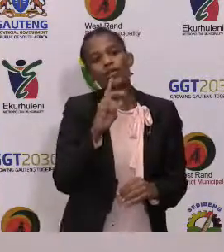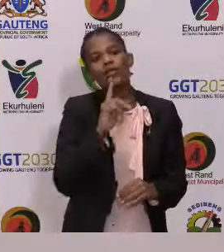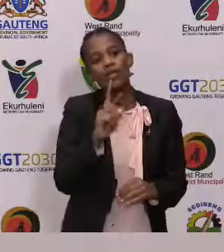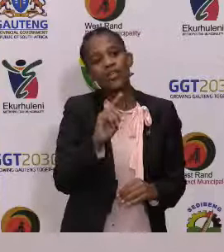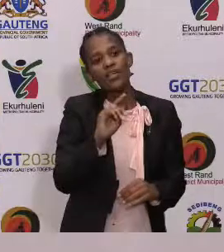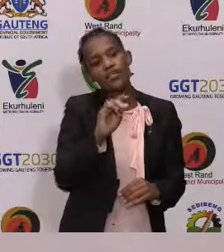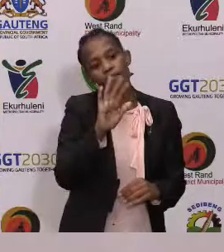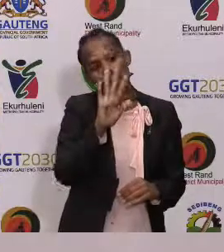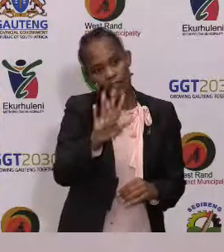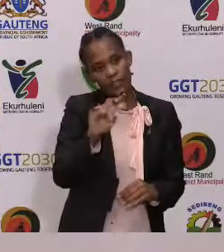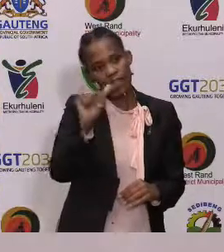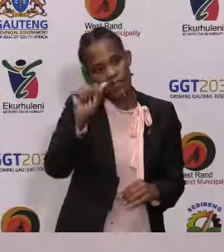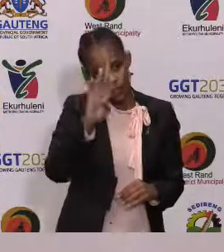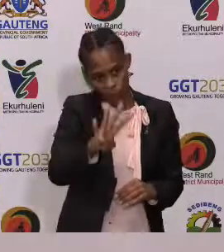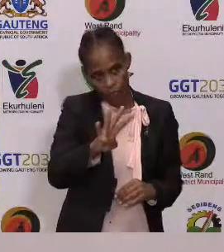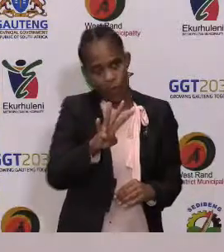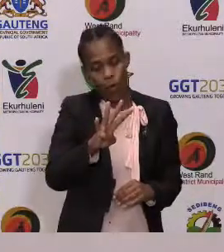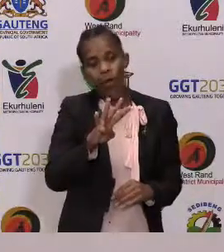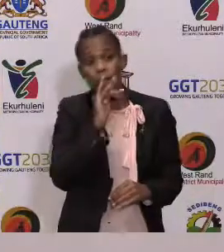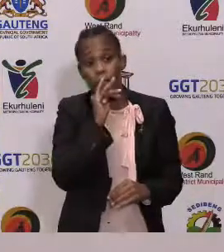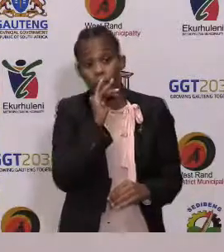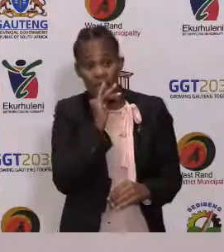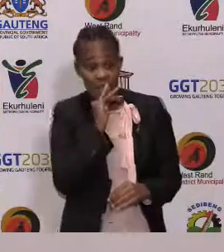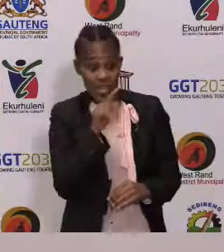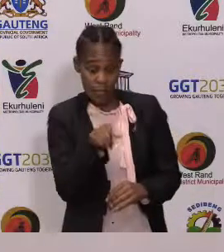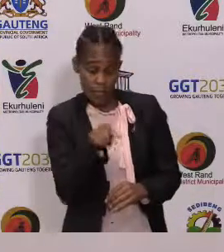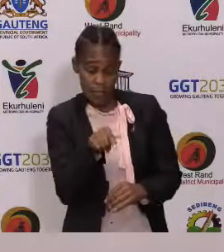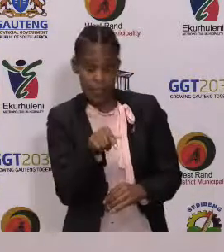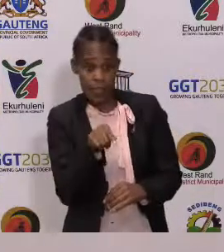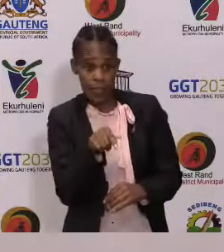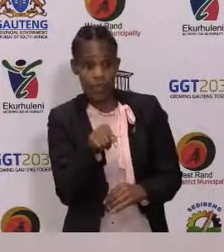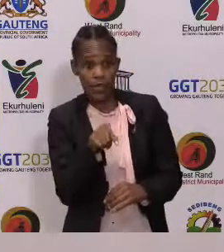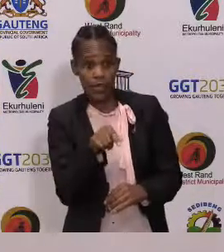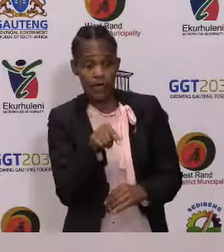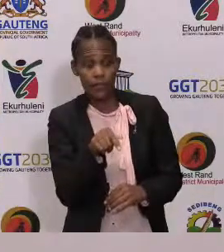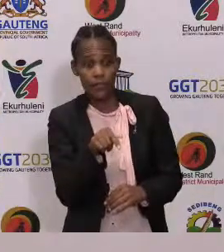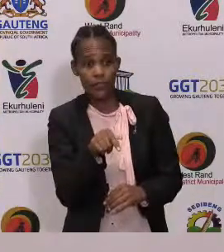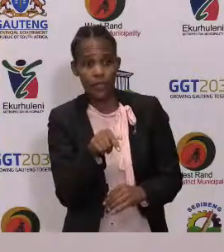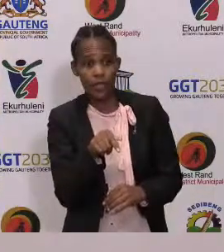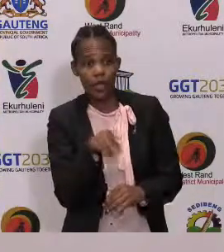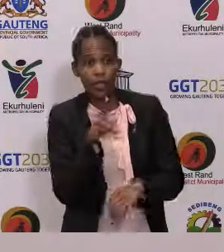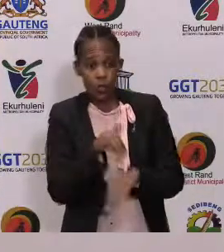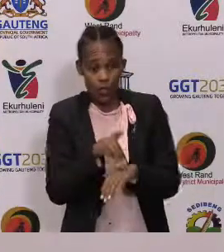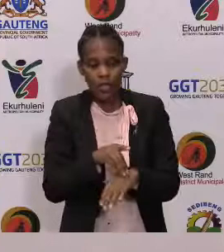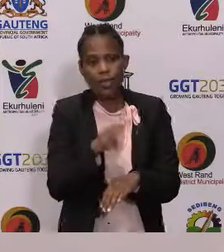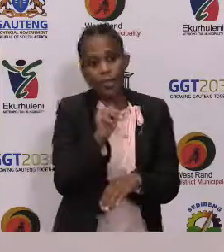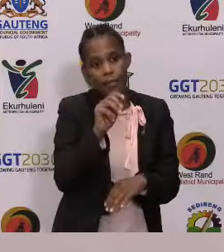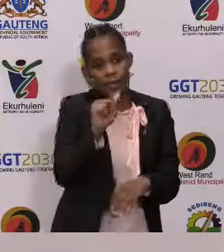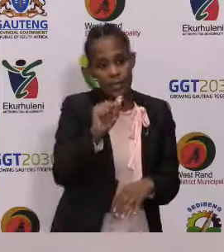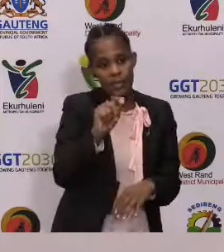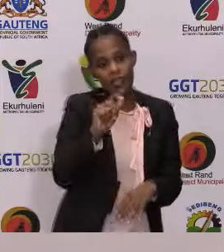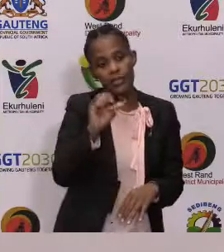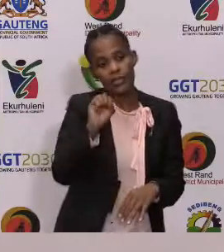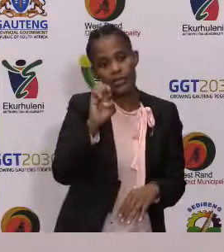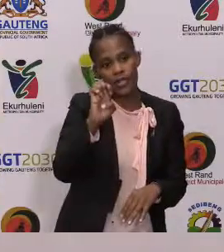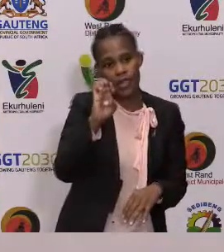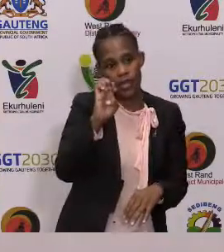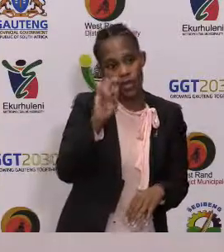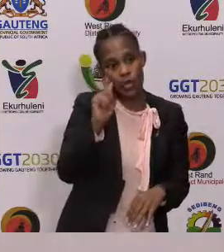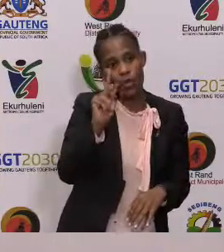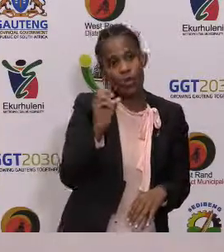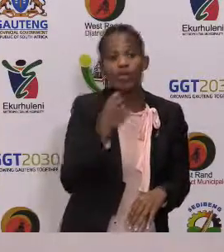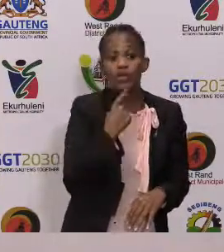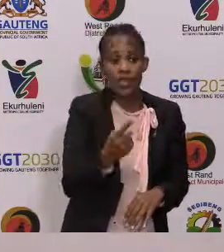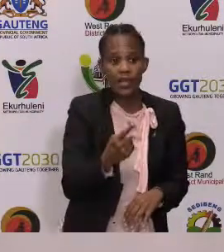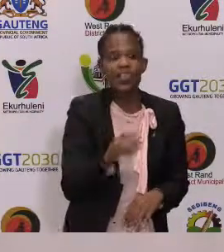4,564. So the DDG there, Dr. Maseko was saying, is